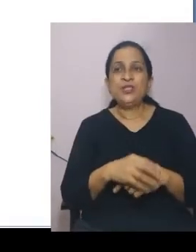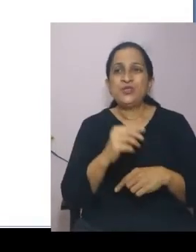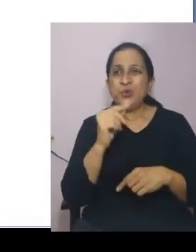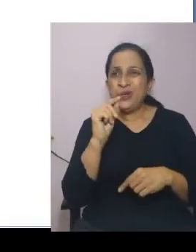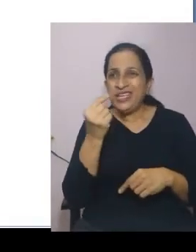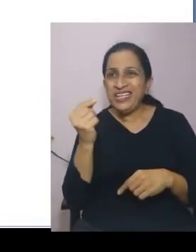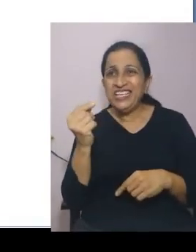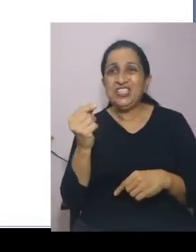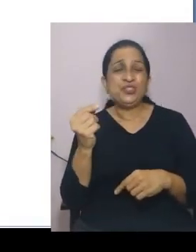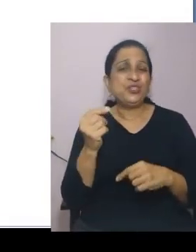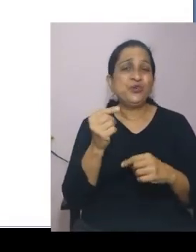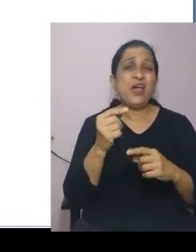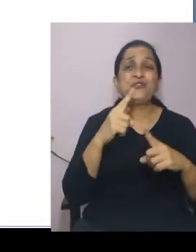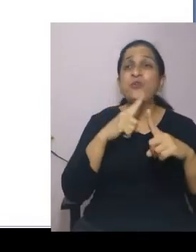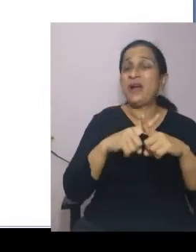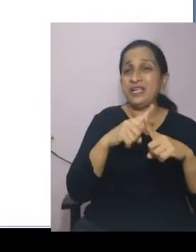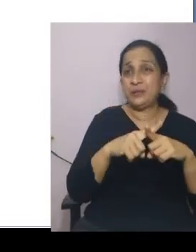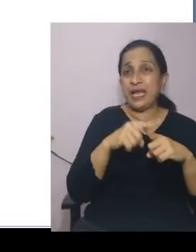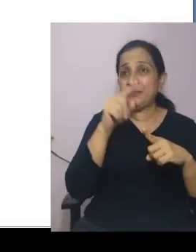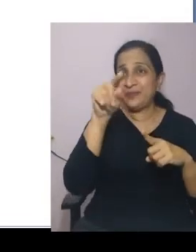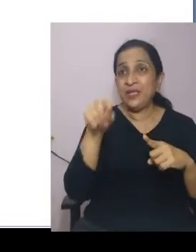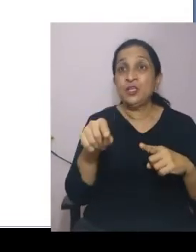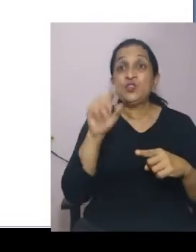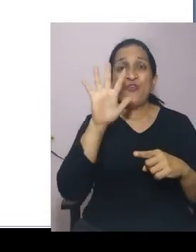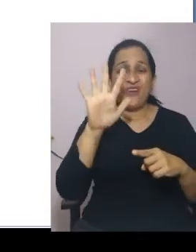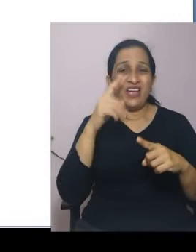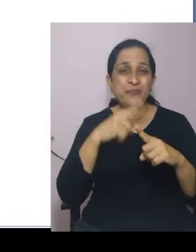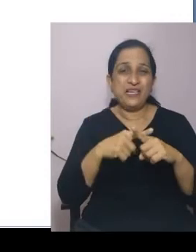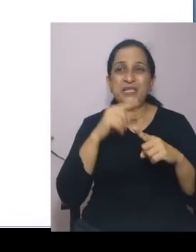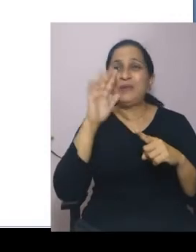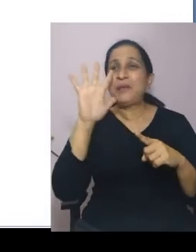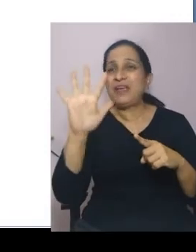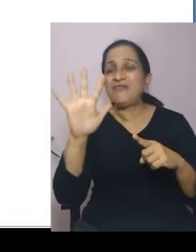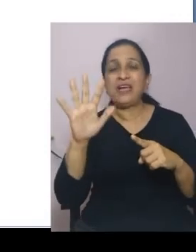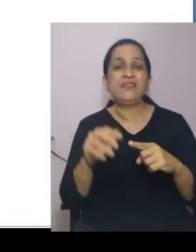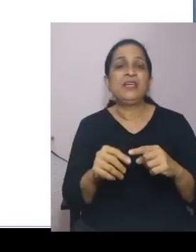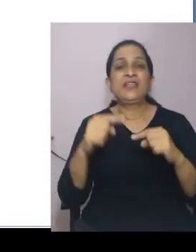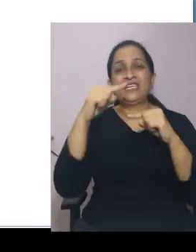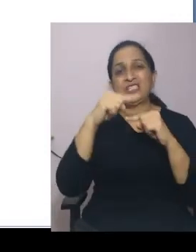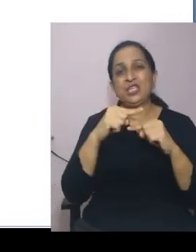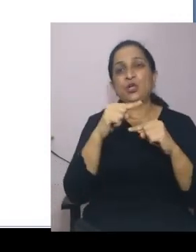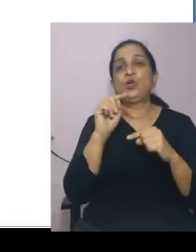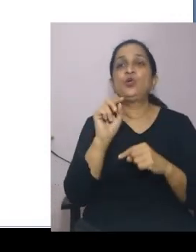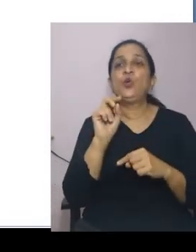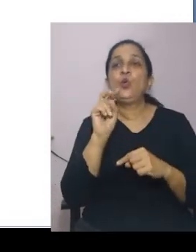Each element of this you have to take and multiply with the corresponding